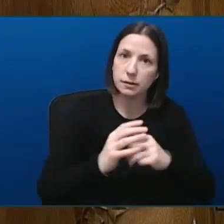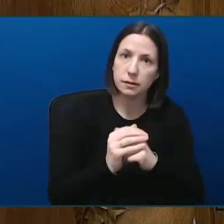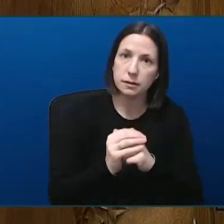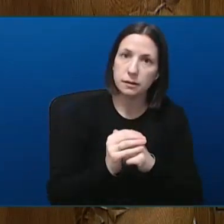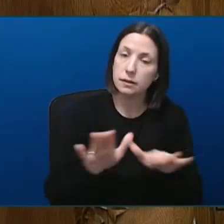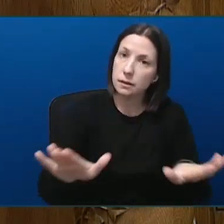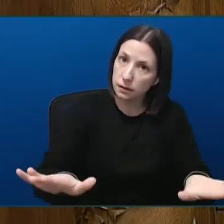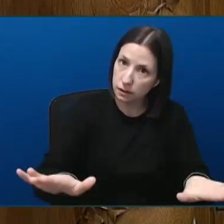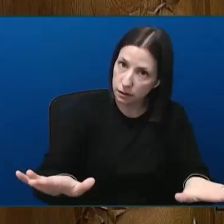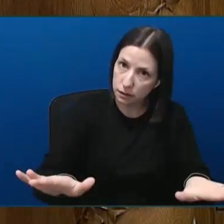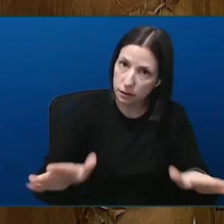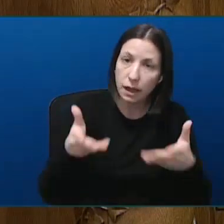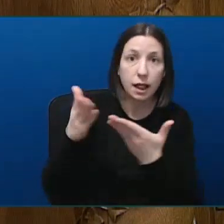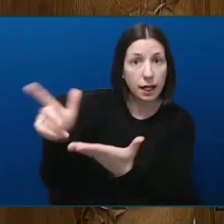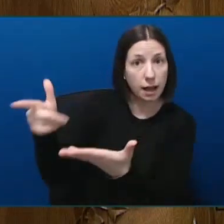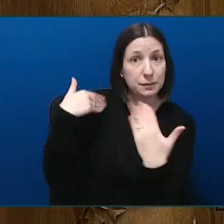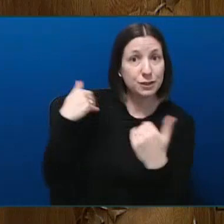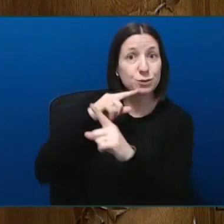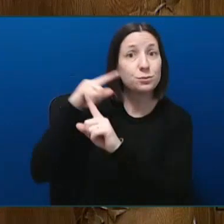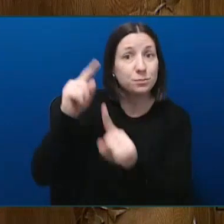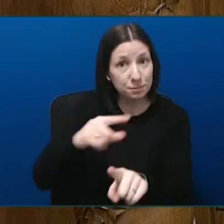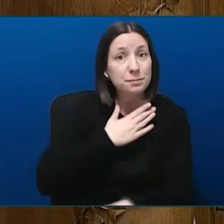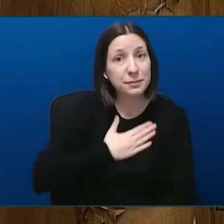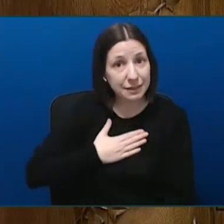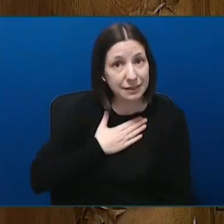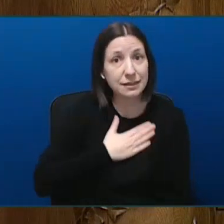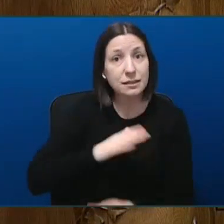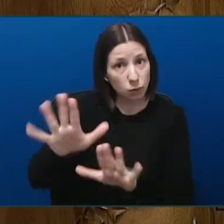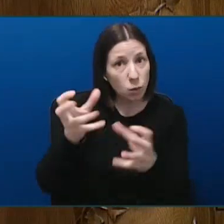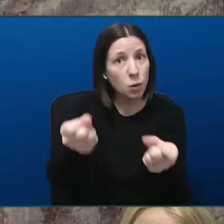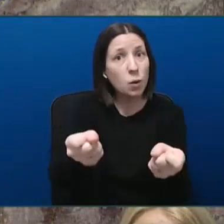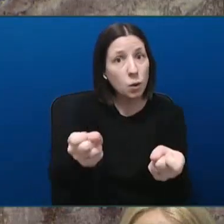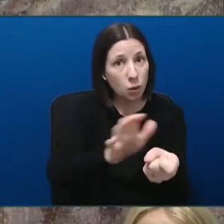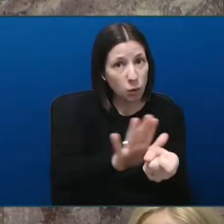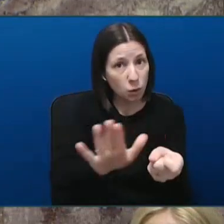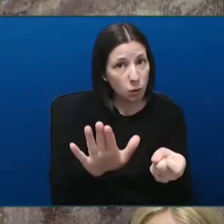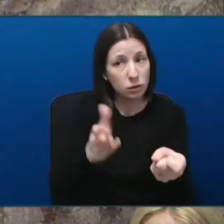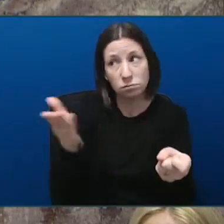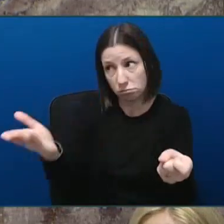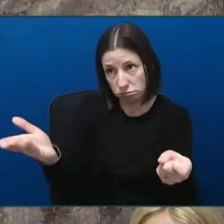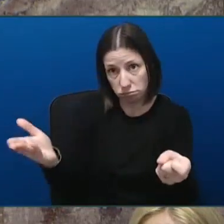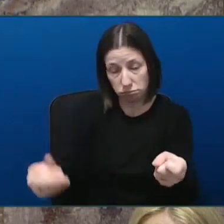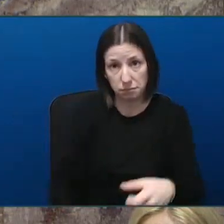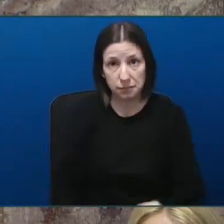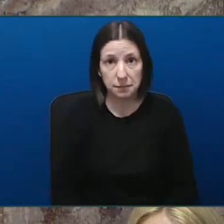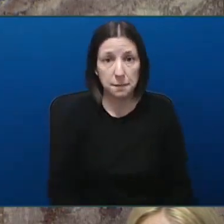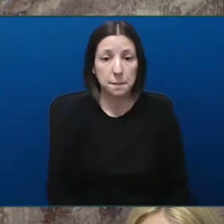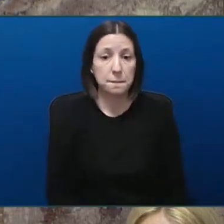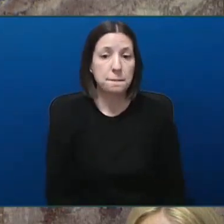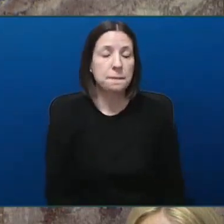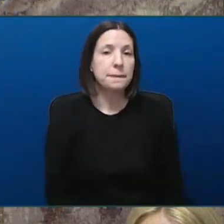let the minister answer, please. Minister will continue. We have